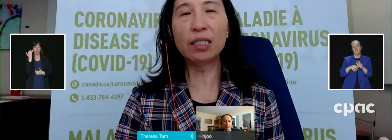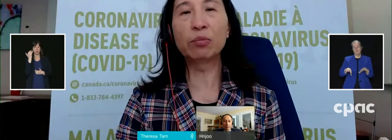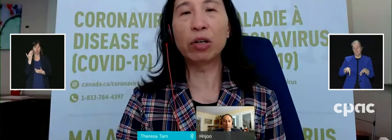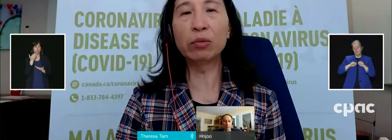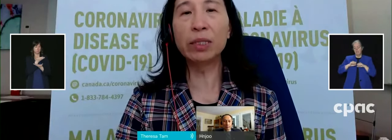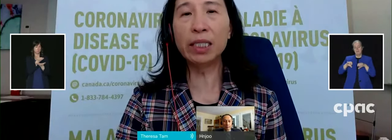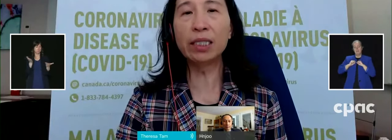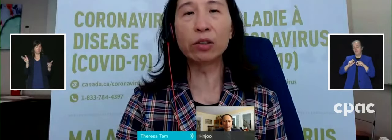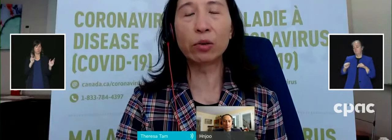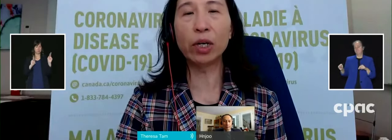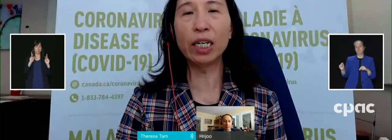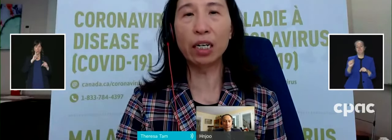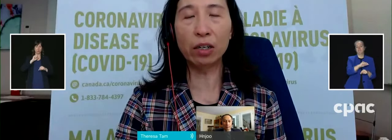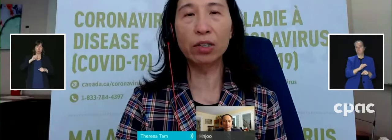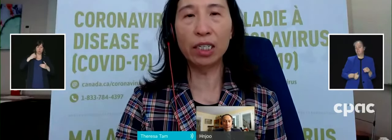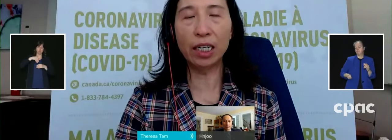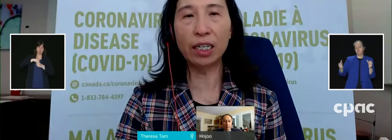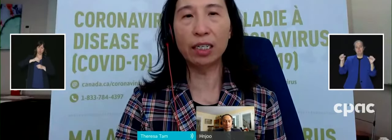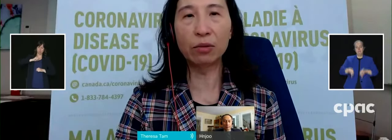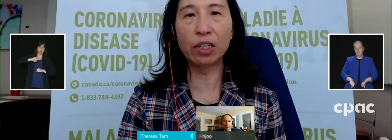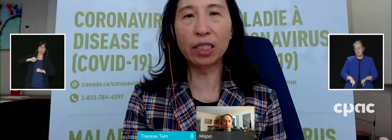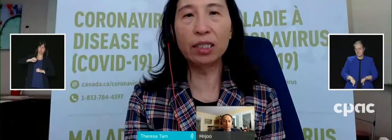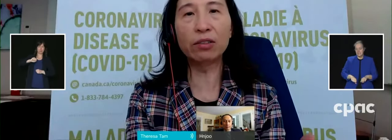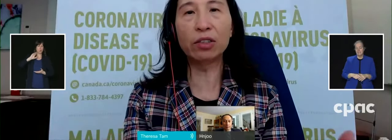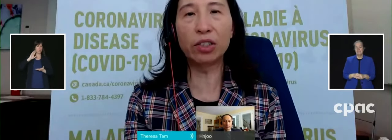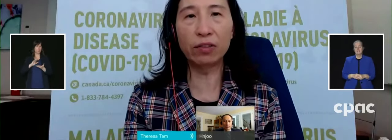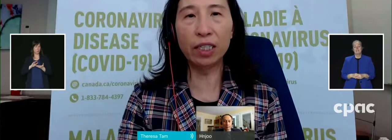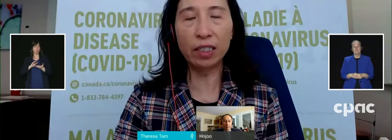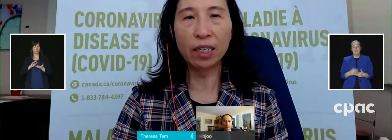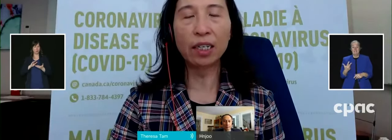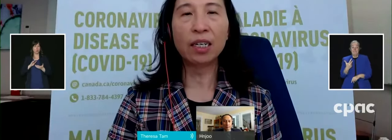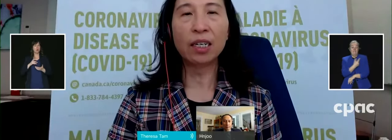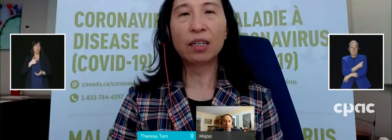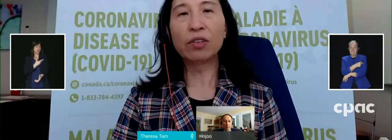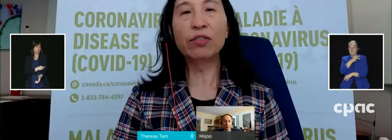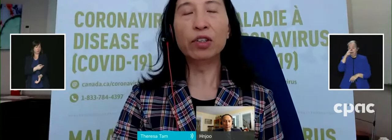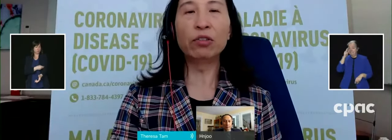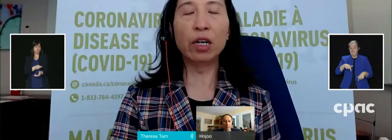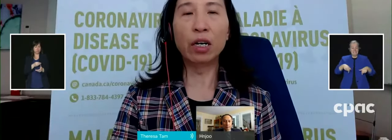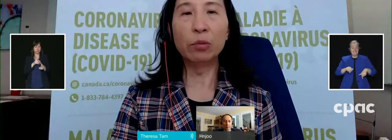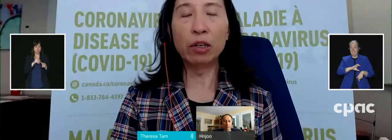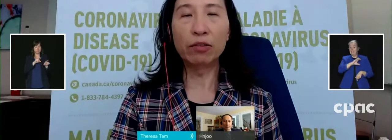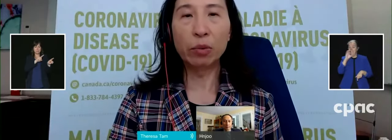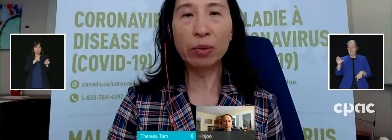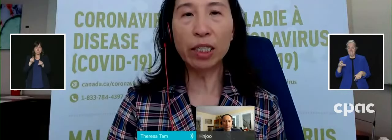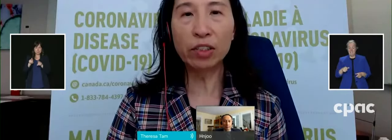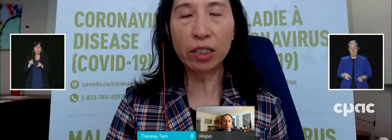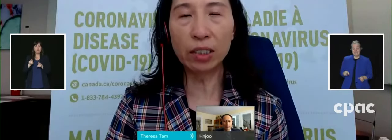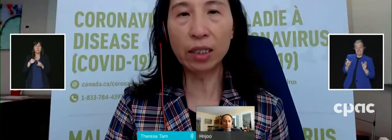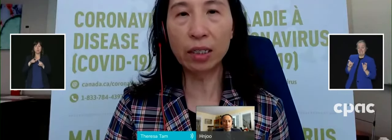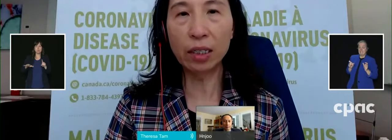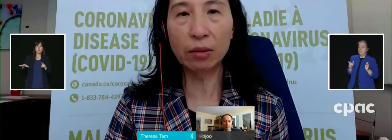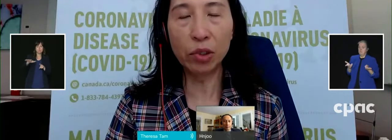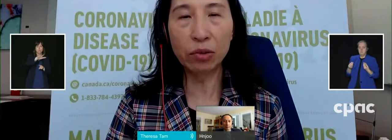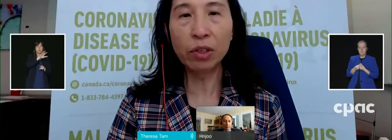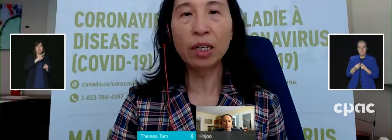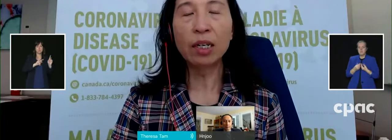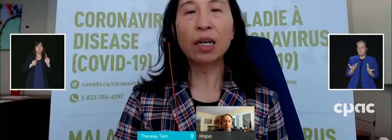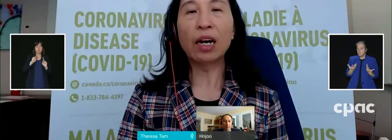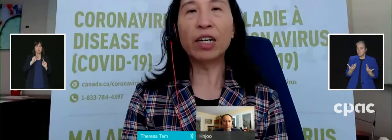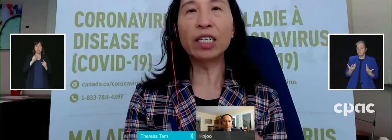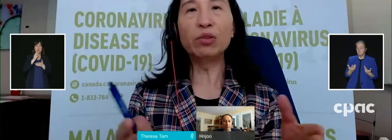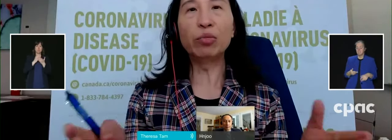immunity is probably still quite low in Canada. We got these sero surveys, very few of the population